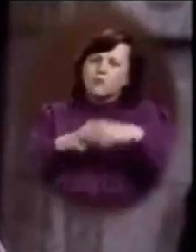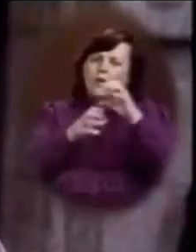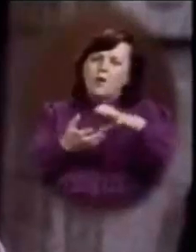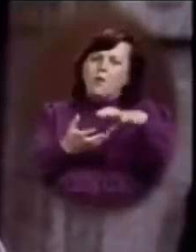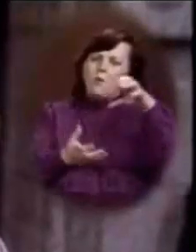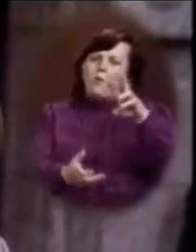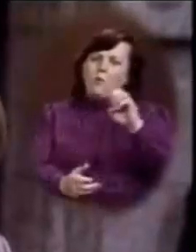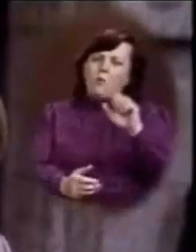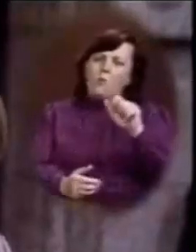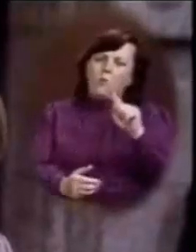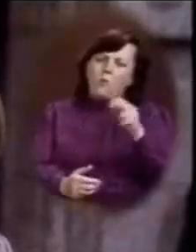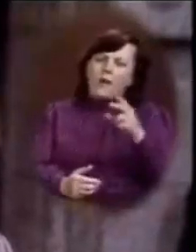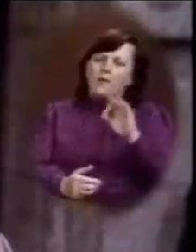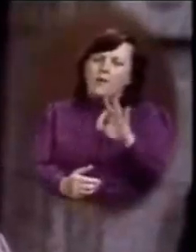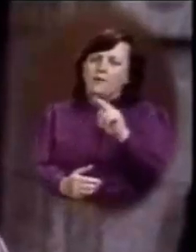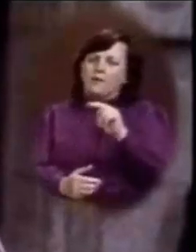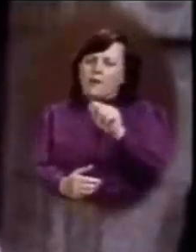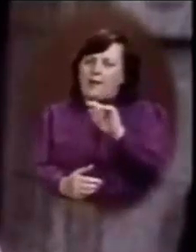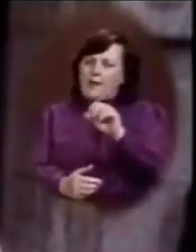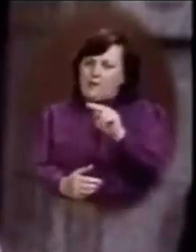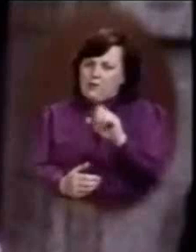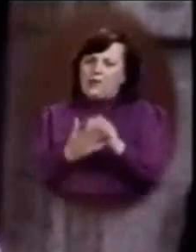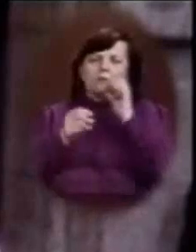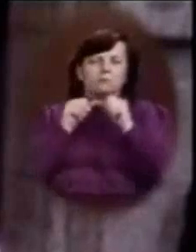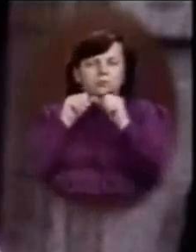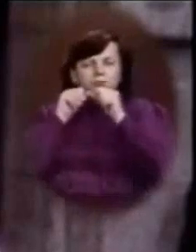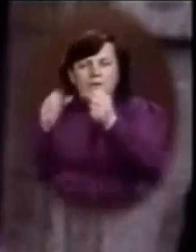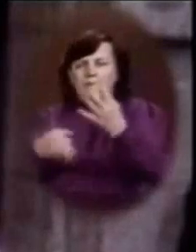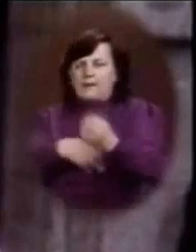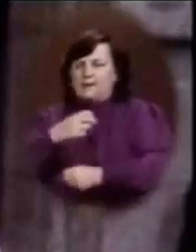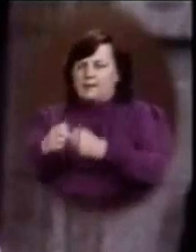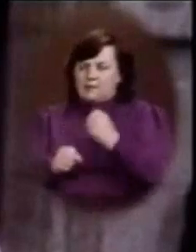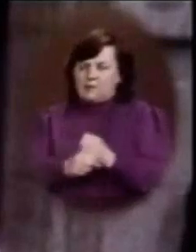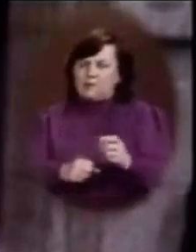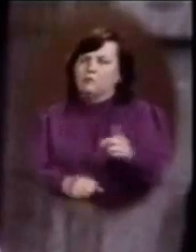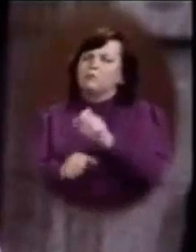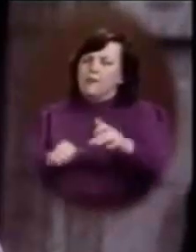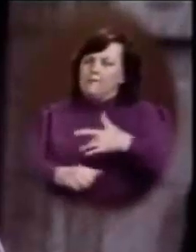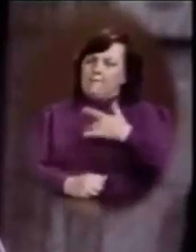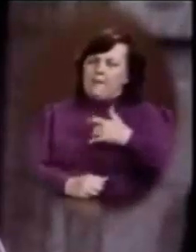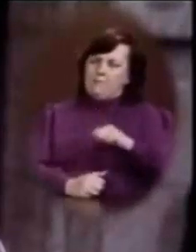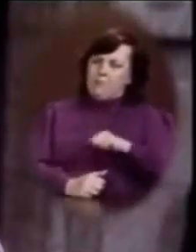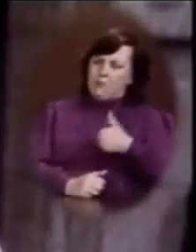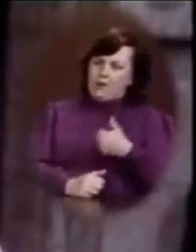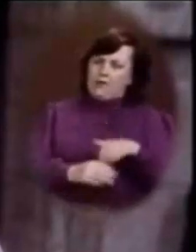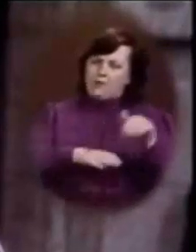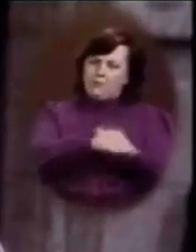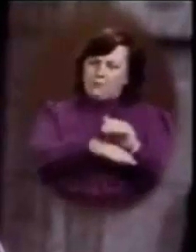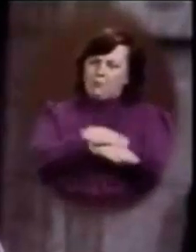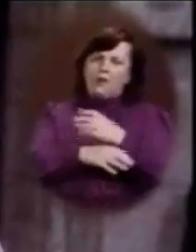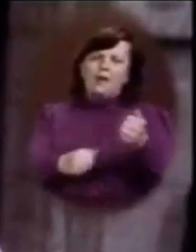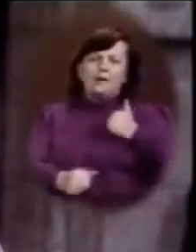endure throughout the years. And today you can feel the pride and confidence both in Britain and in